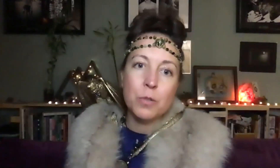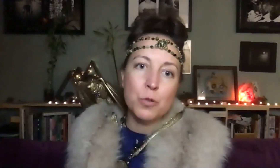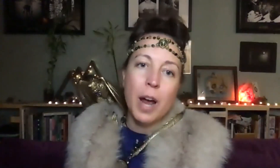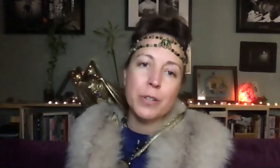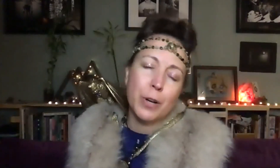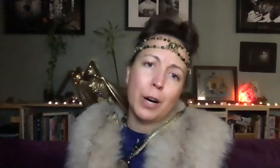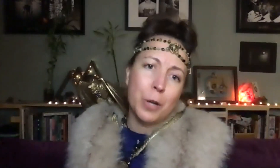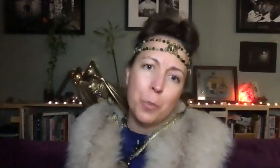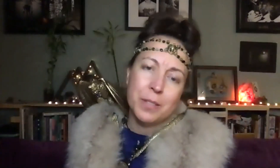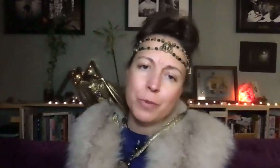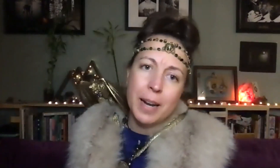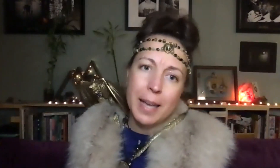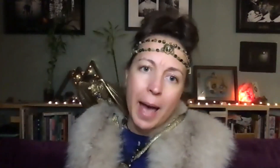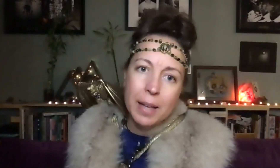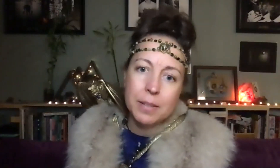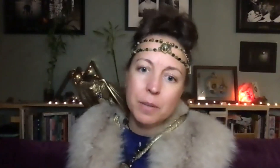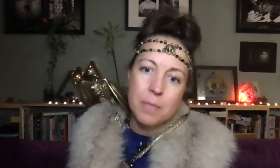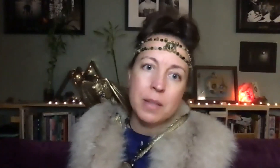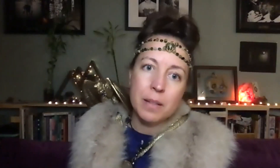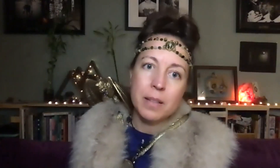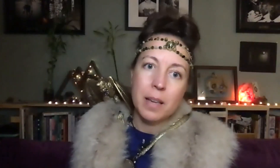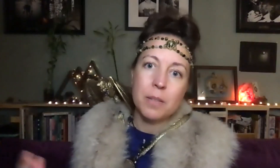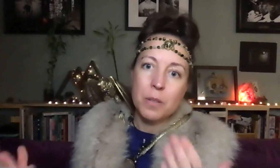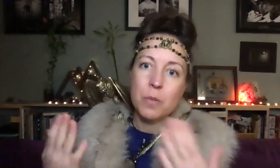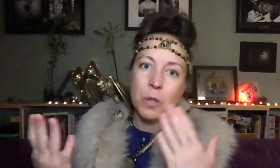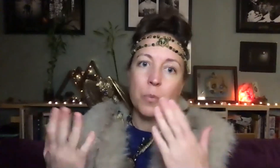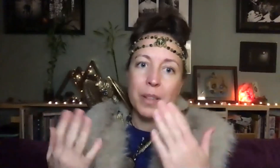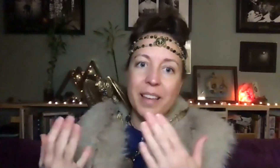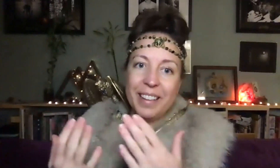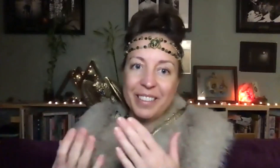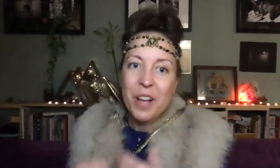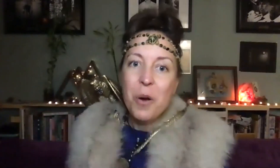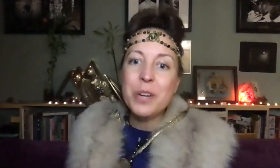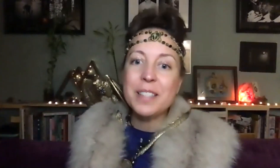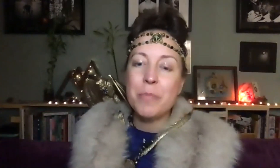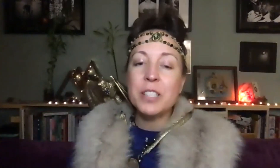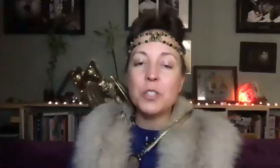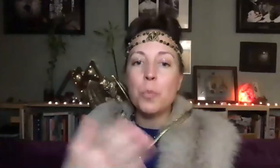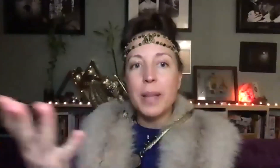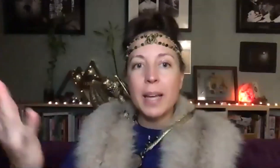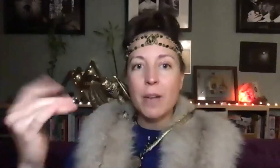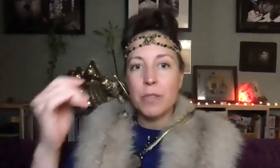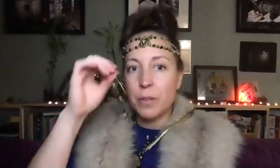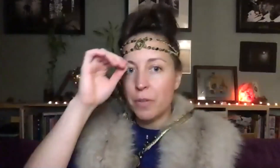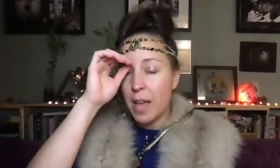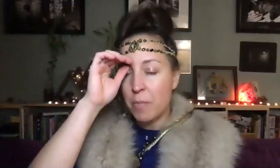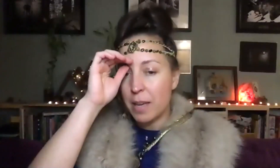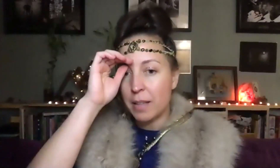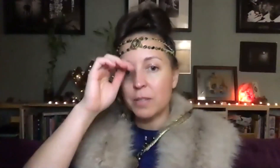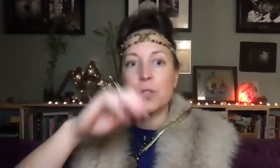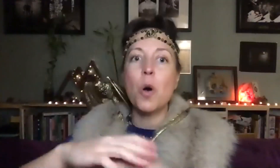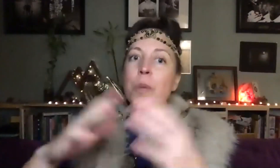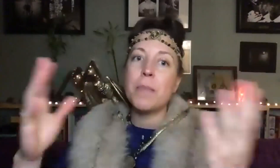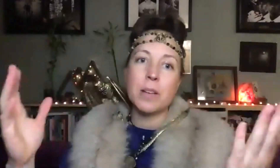just drive your car and hope it doesn't run out of gas. I mean, it's like, you know, within reason, but just don't plan every little thing,